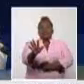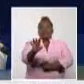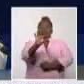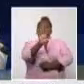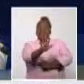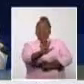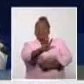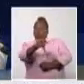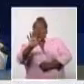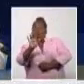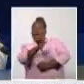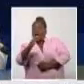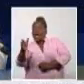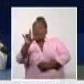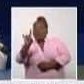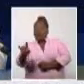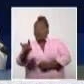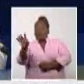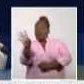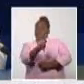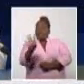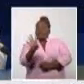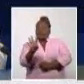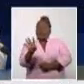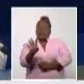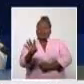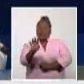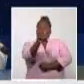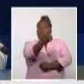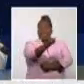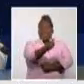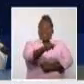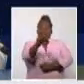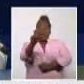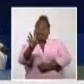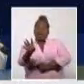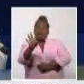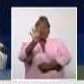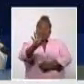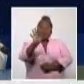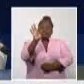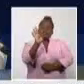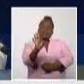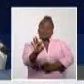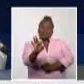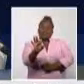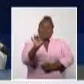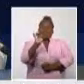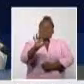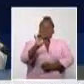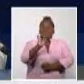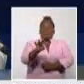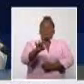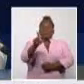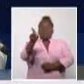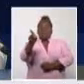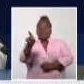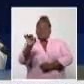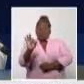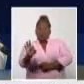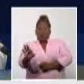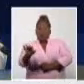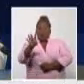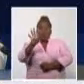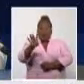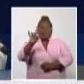years old, 44, from 10 to 14 years of age, 48, and